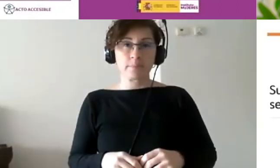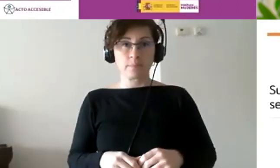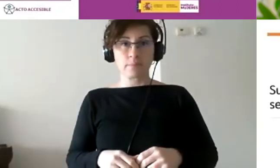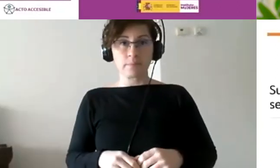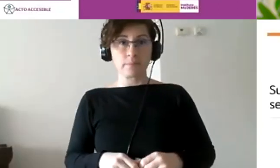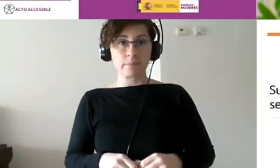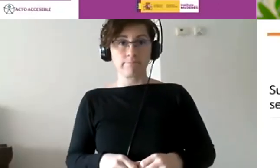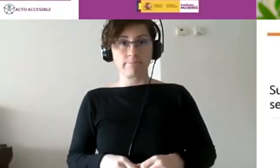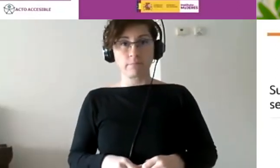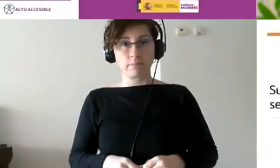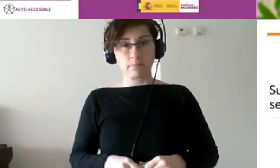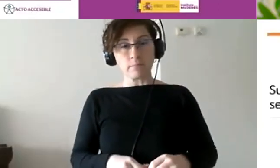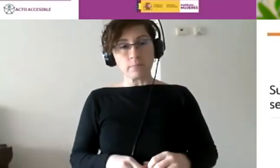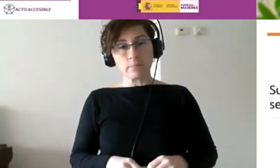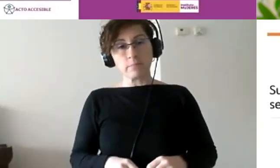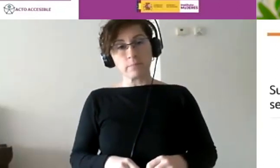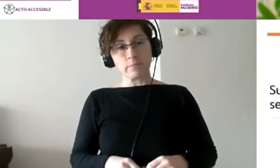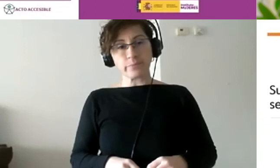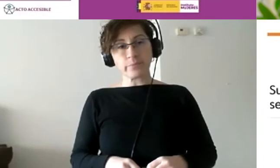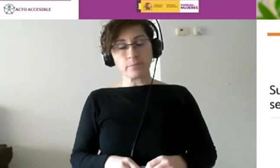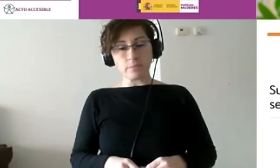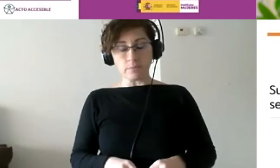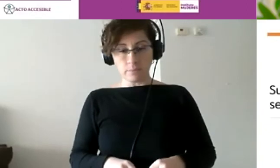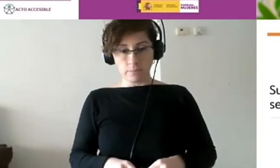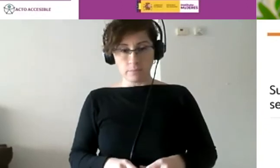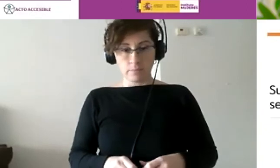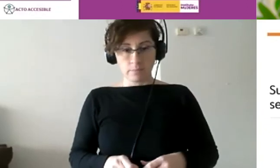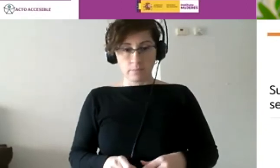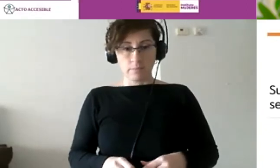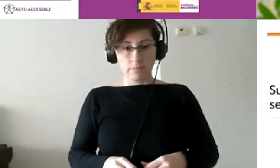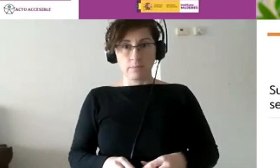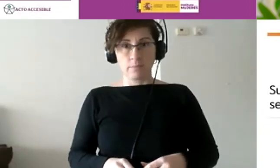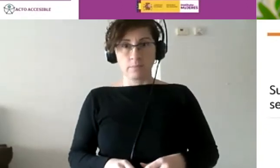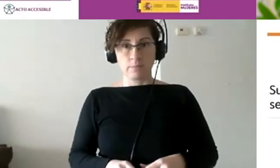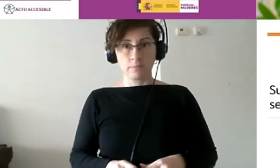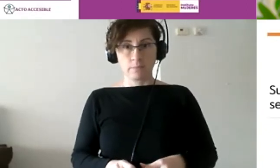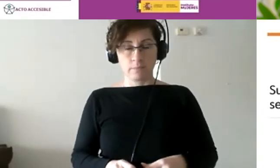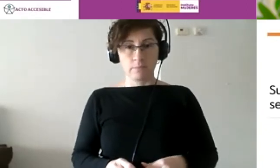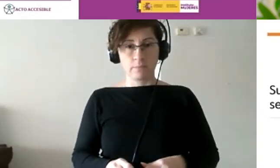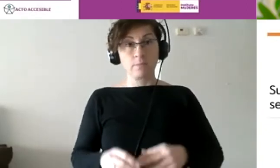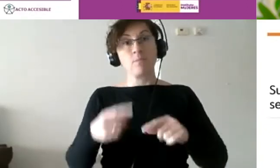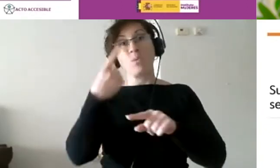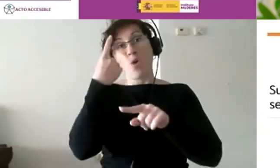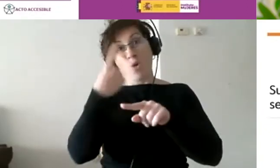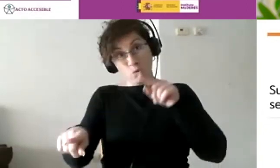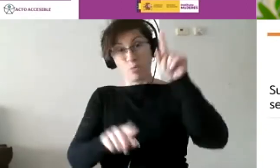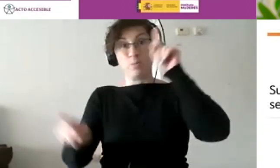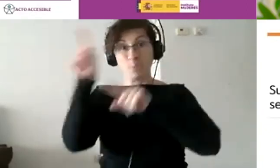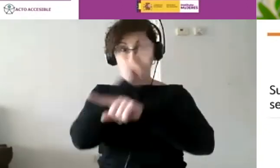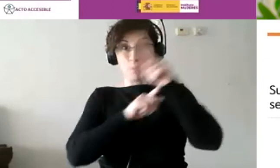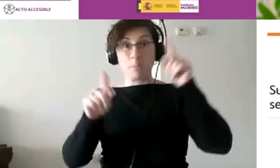And one of the biggest issue I'd like to talk with you today is the support and